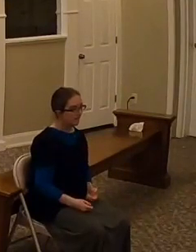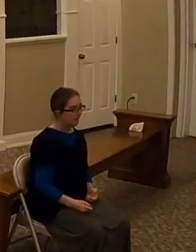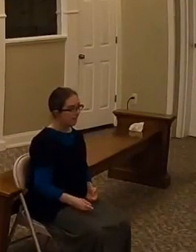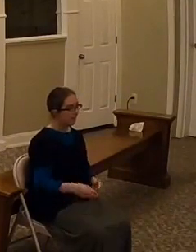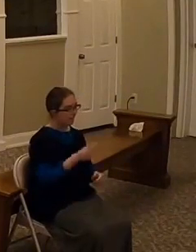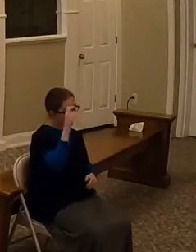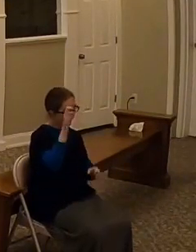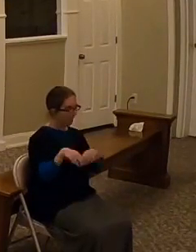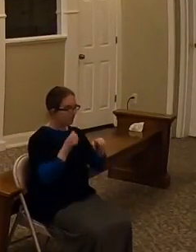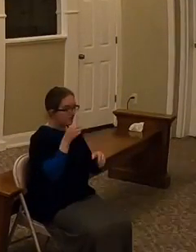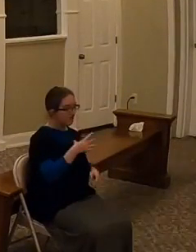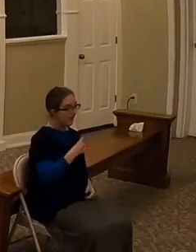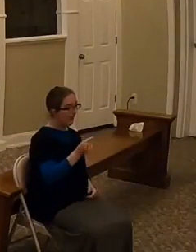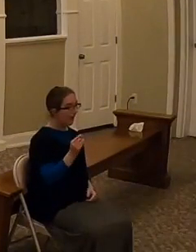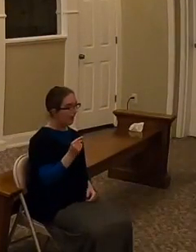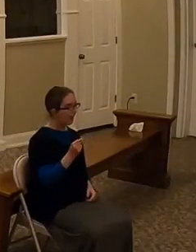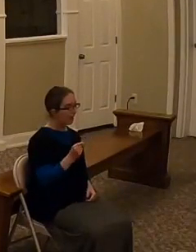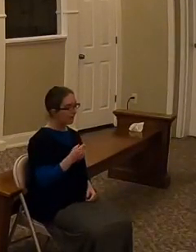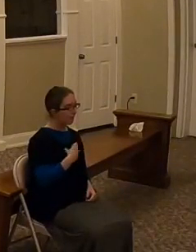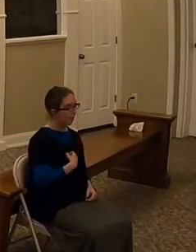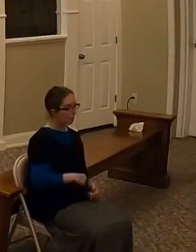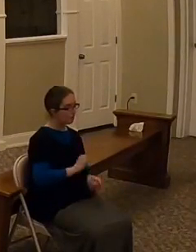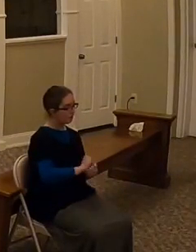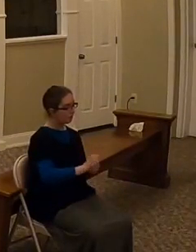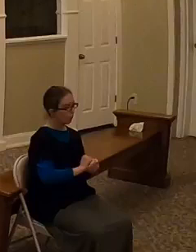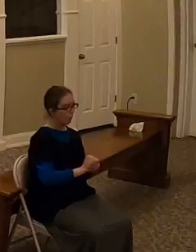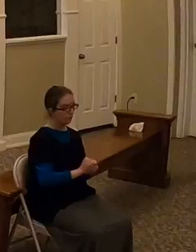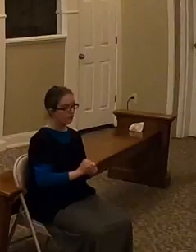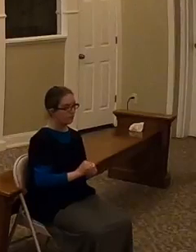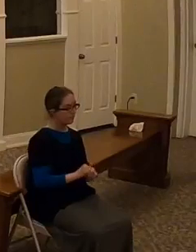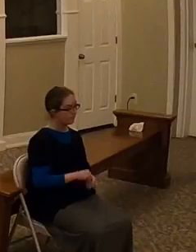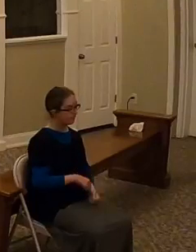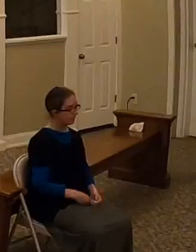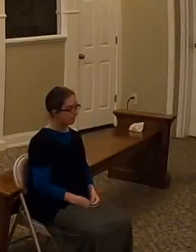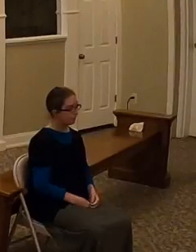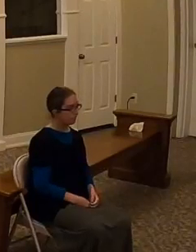He does not like wishy-washy. I'll tell you that now.